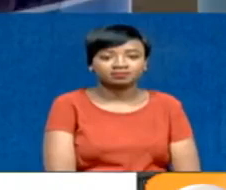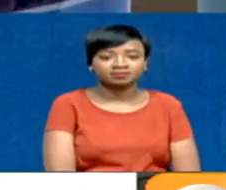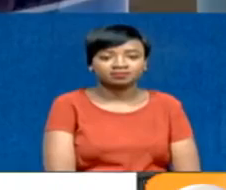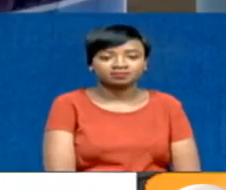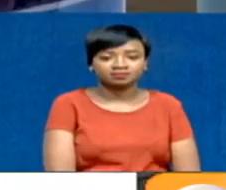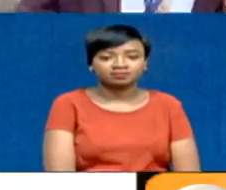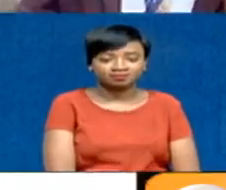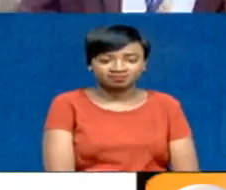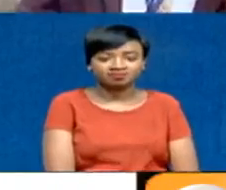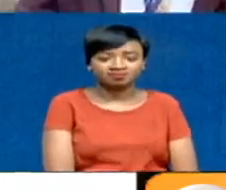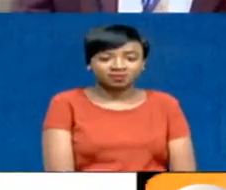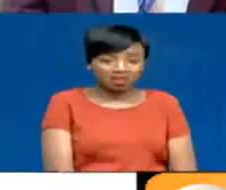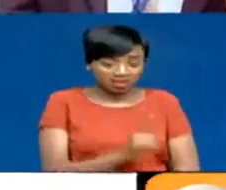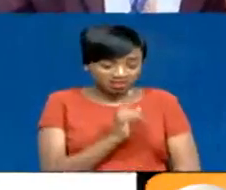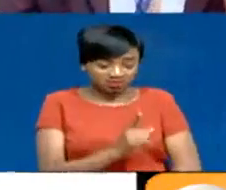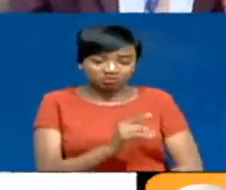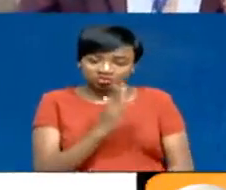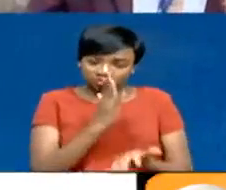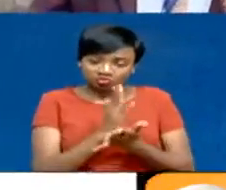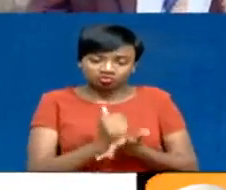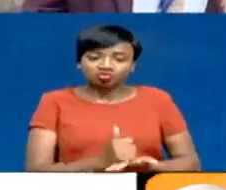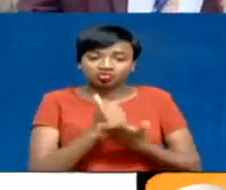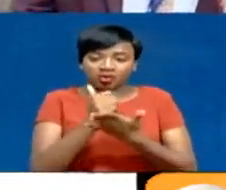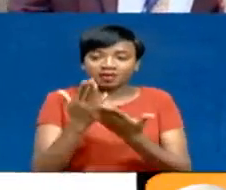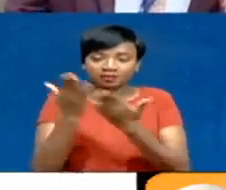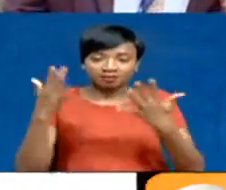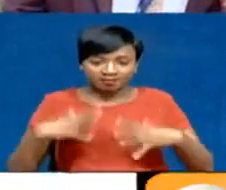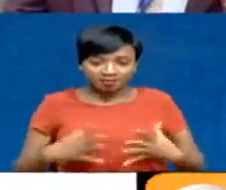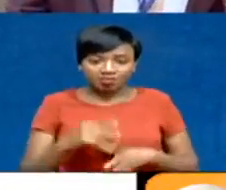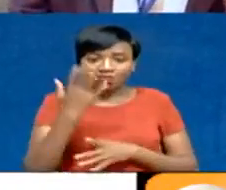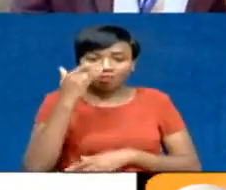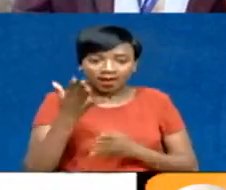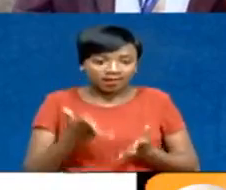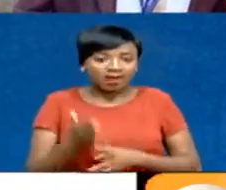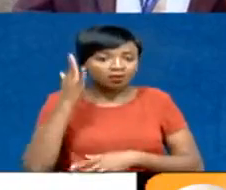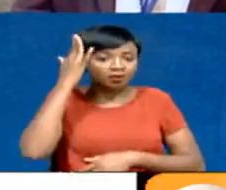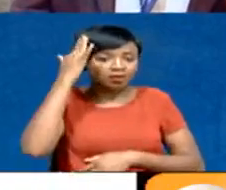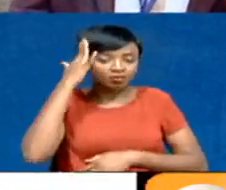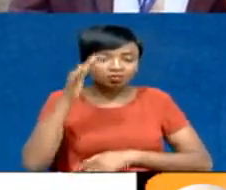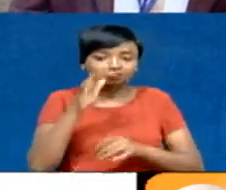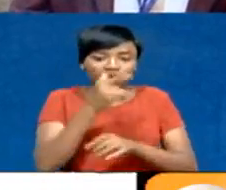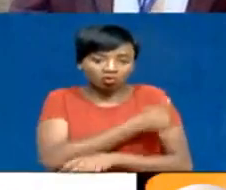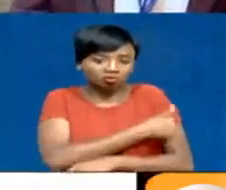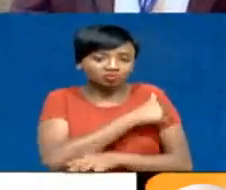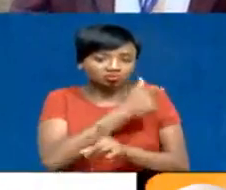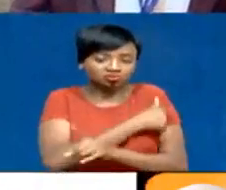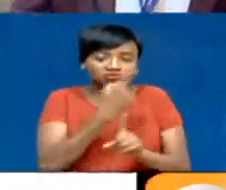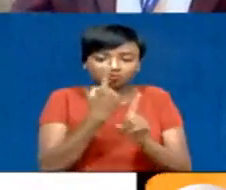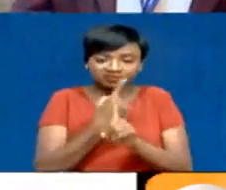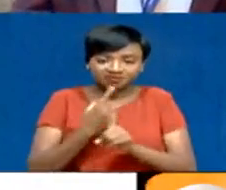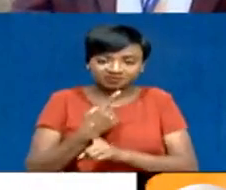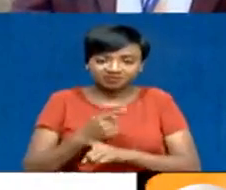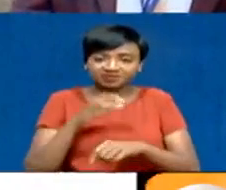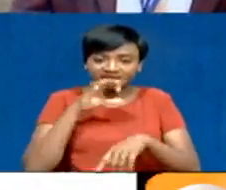is bearing fruit than to know that the hospitals that are now receiving the highest in terms